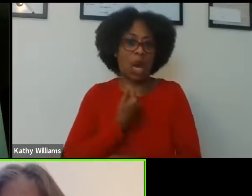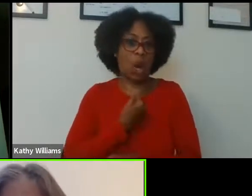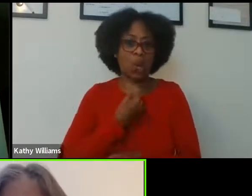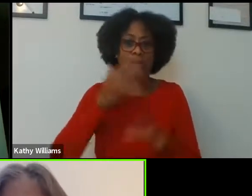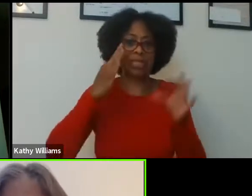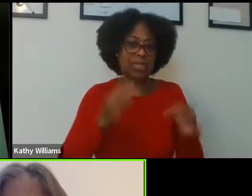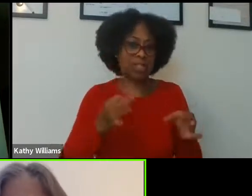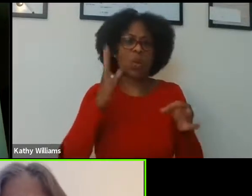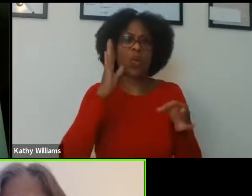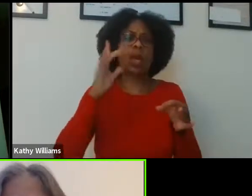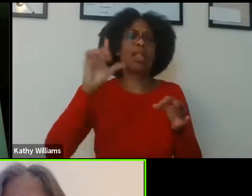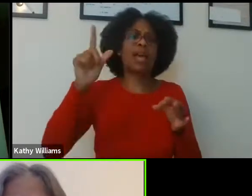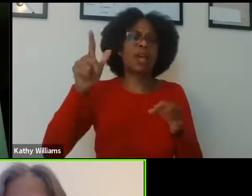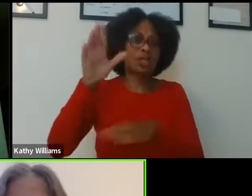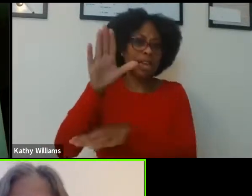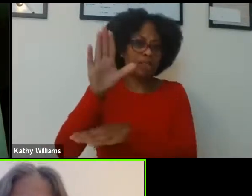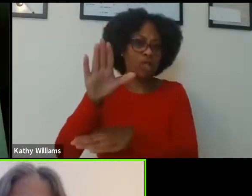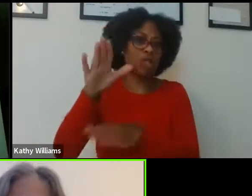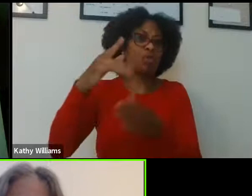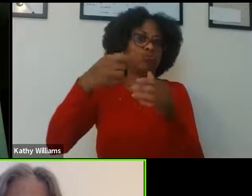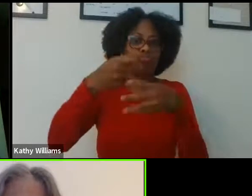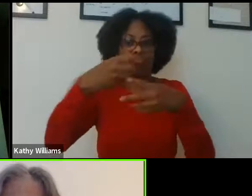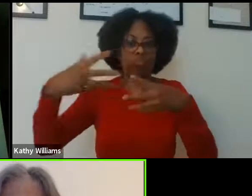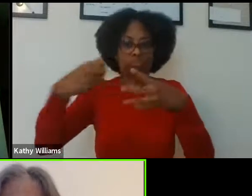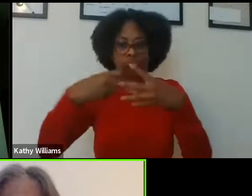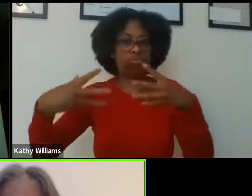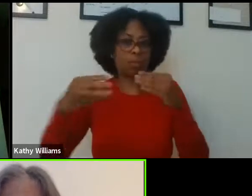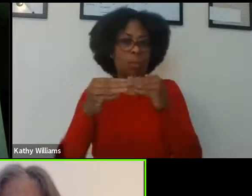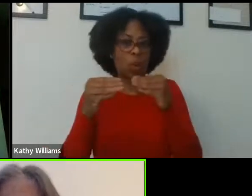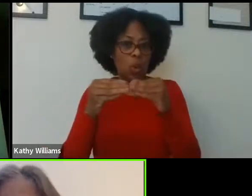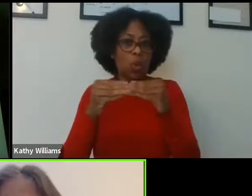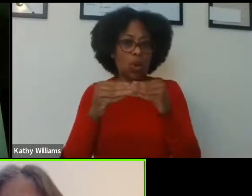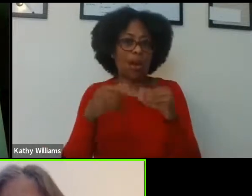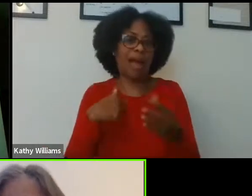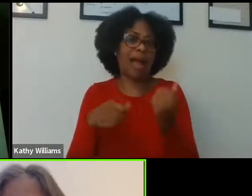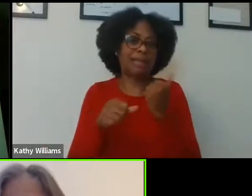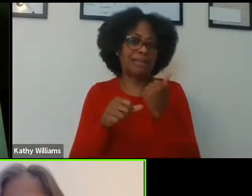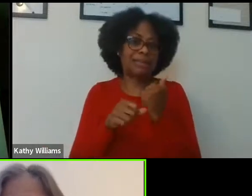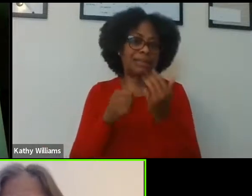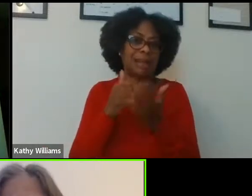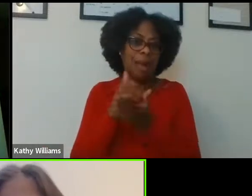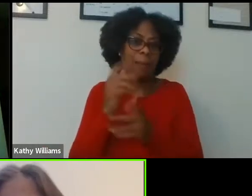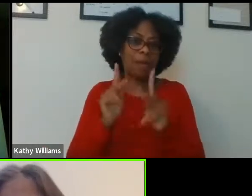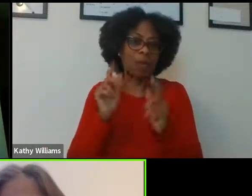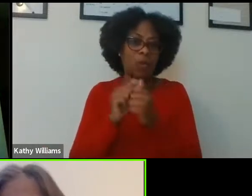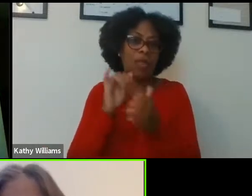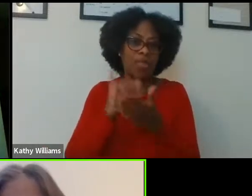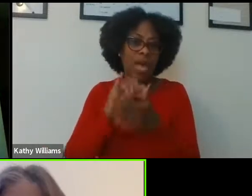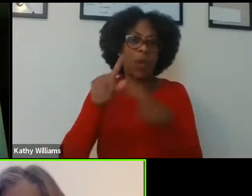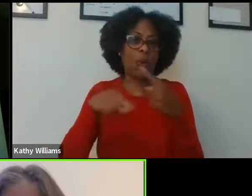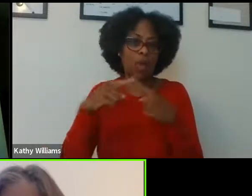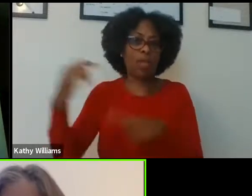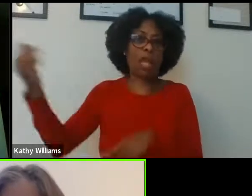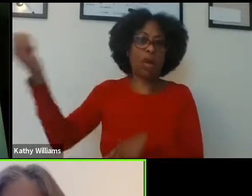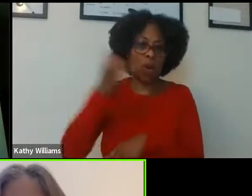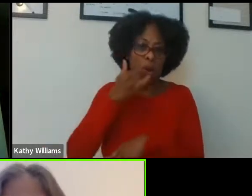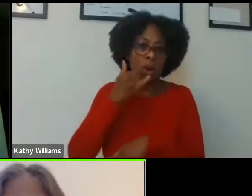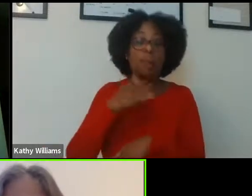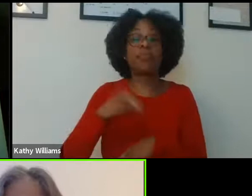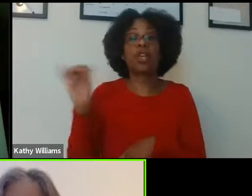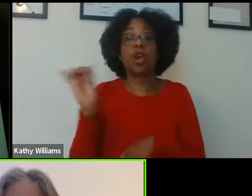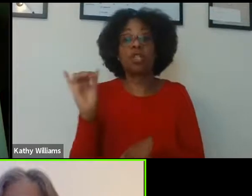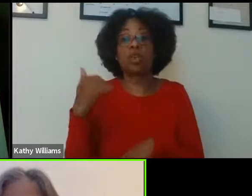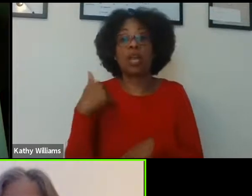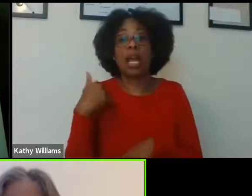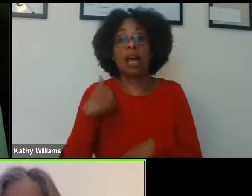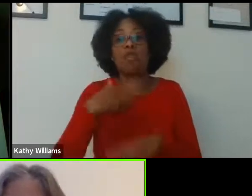talking about that this afternoon, and it's something that I assist people with when they call on the phone. We also have a supported decision-making